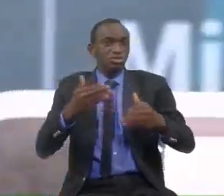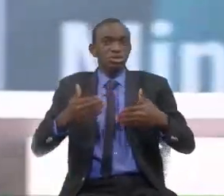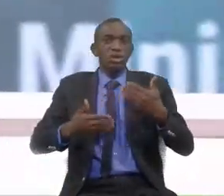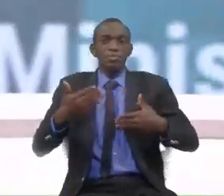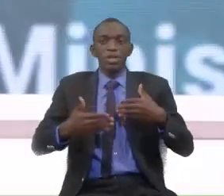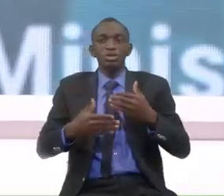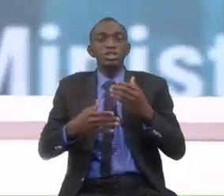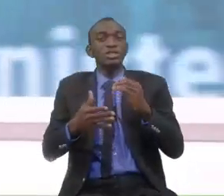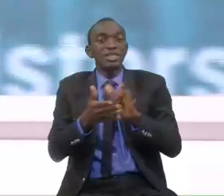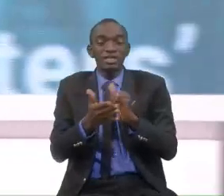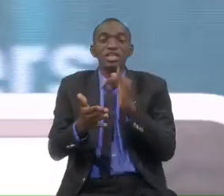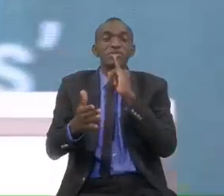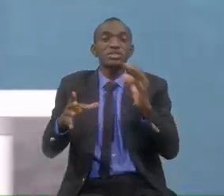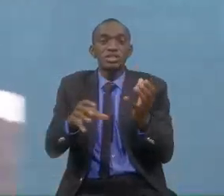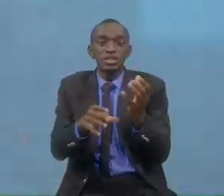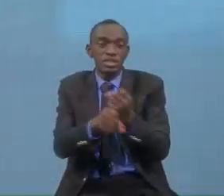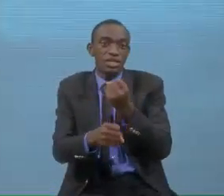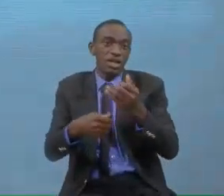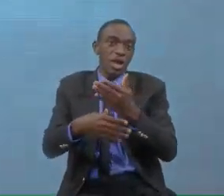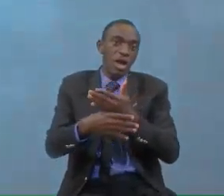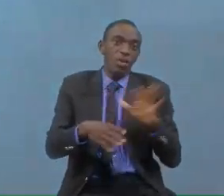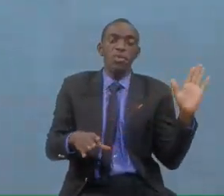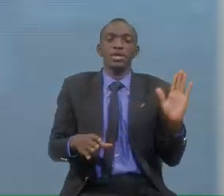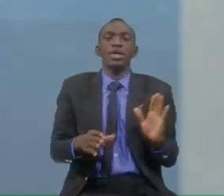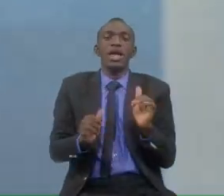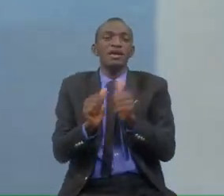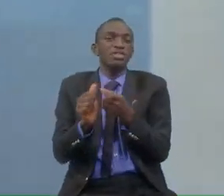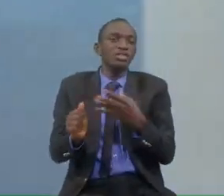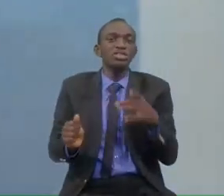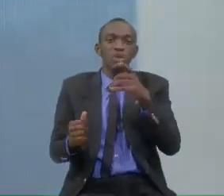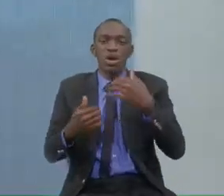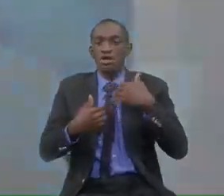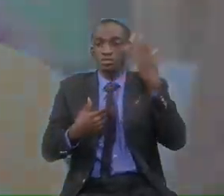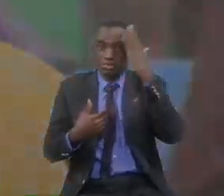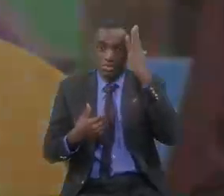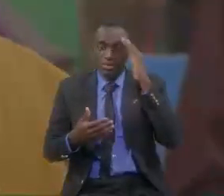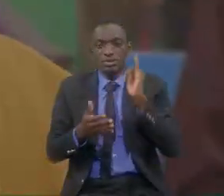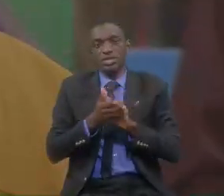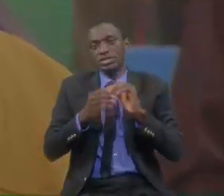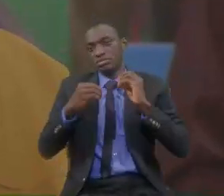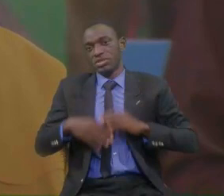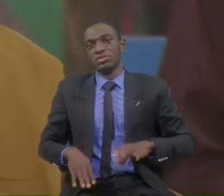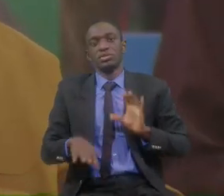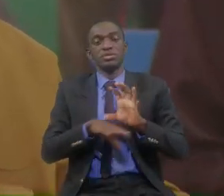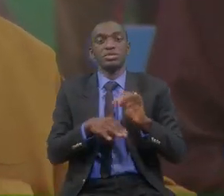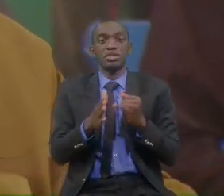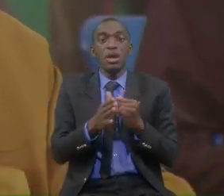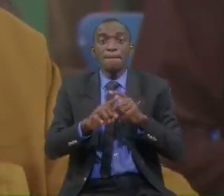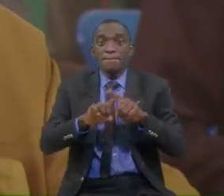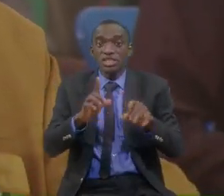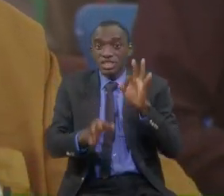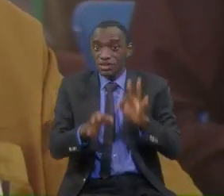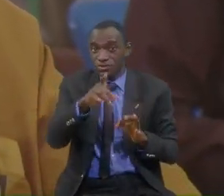the world is giving you. It is that joyful spirit that makes you to be able